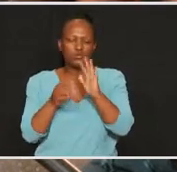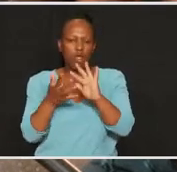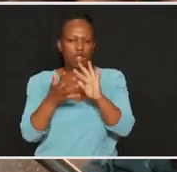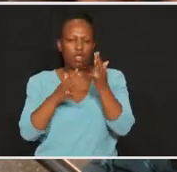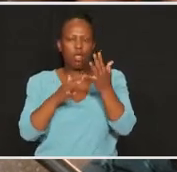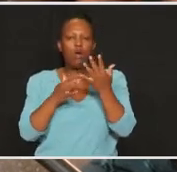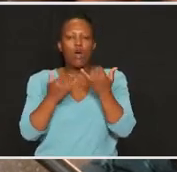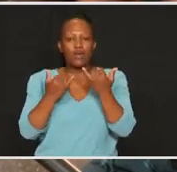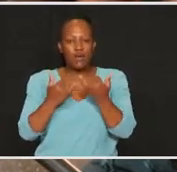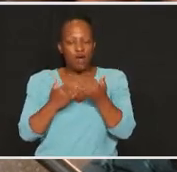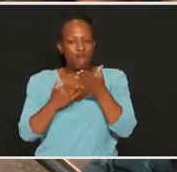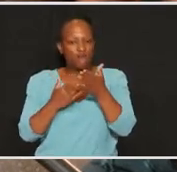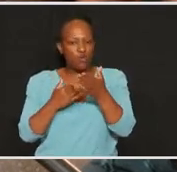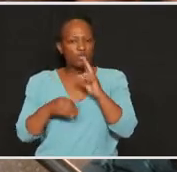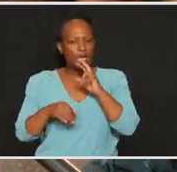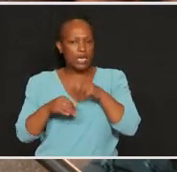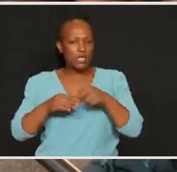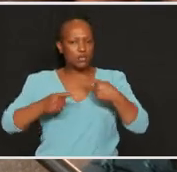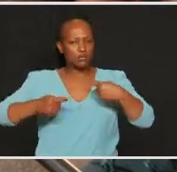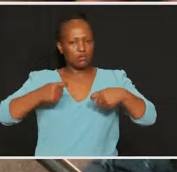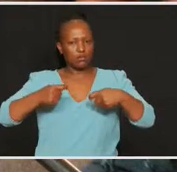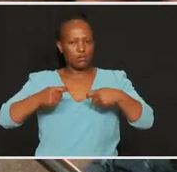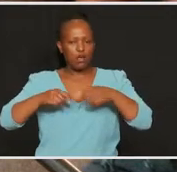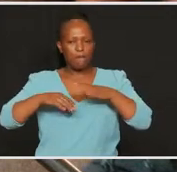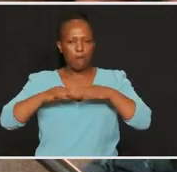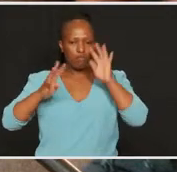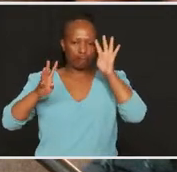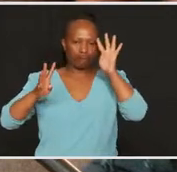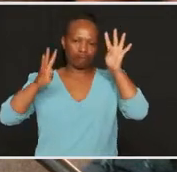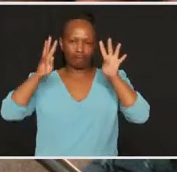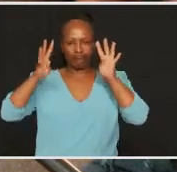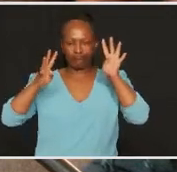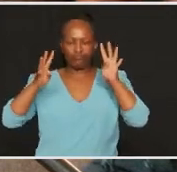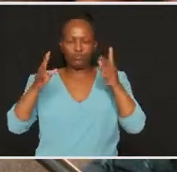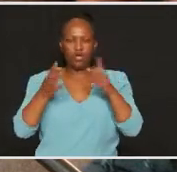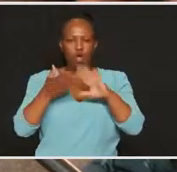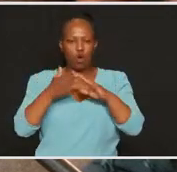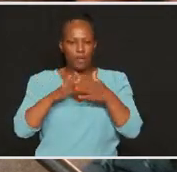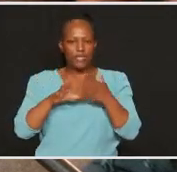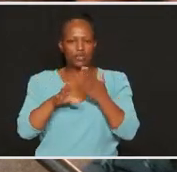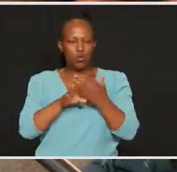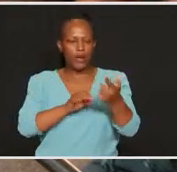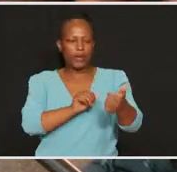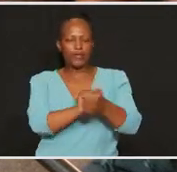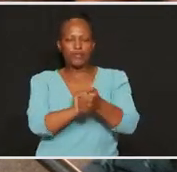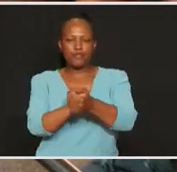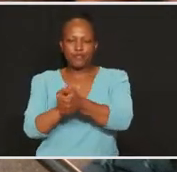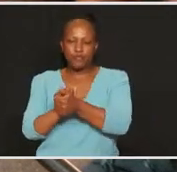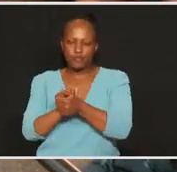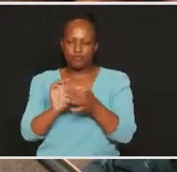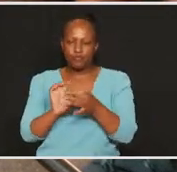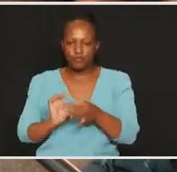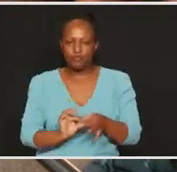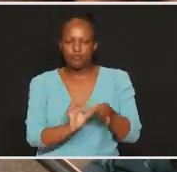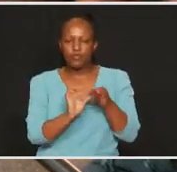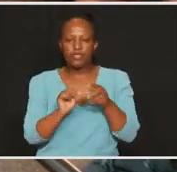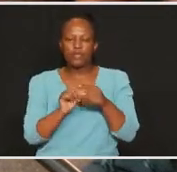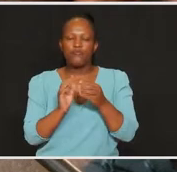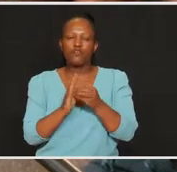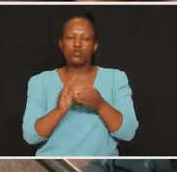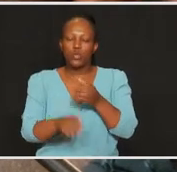more flexibility Innovation decentralization Community collaboration and student empowerment